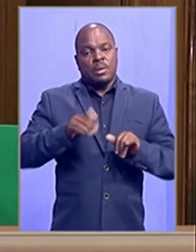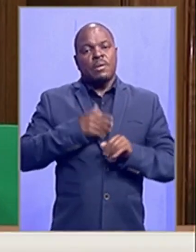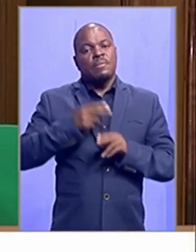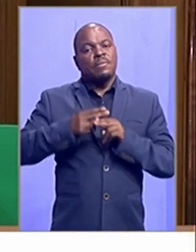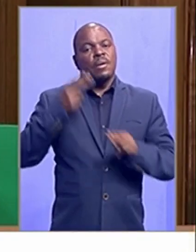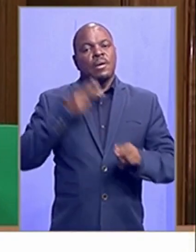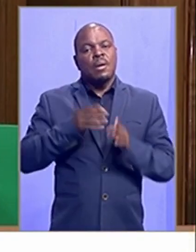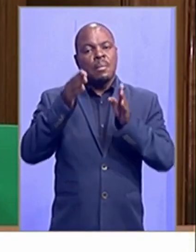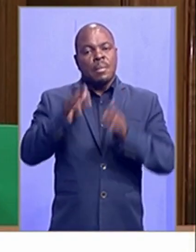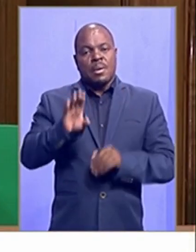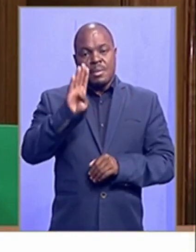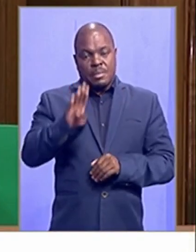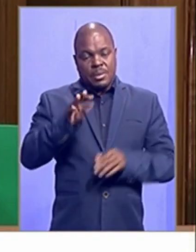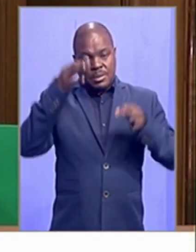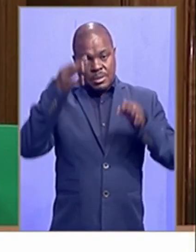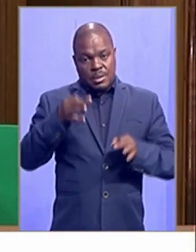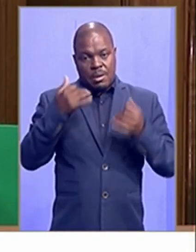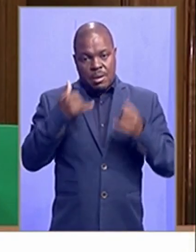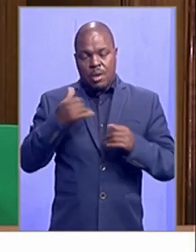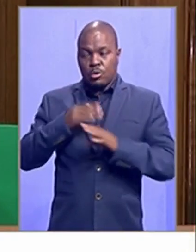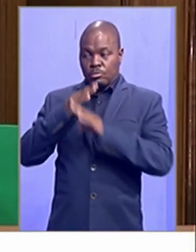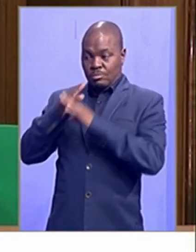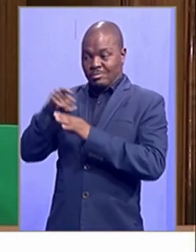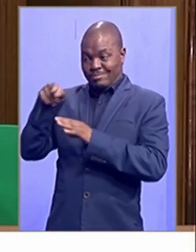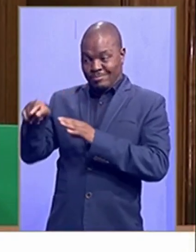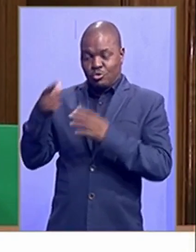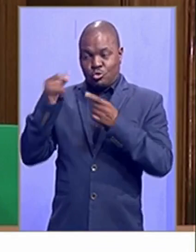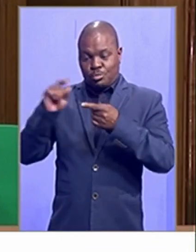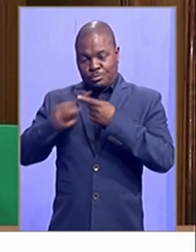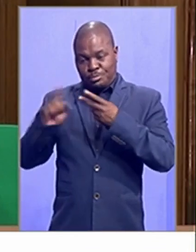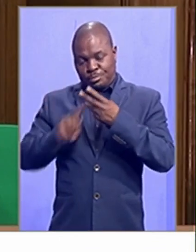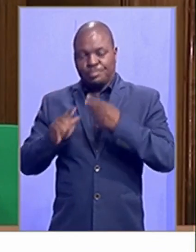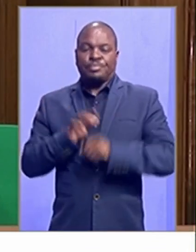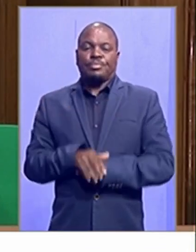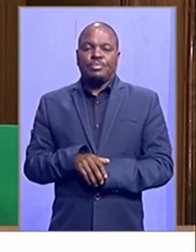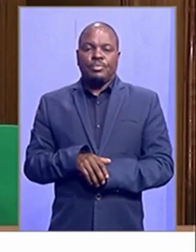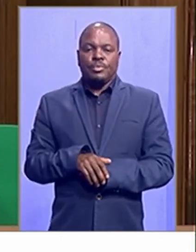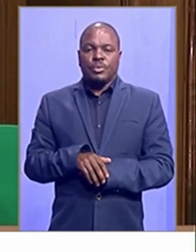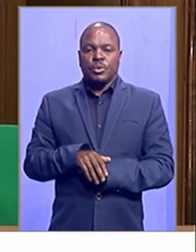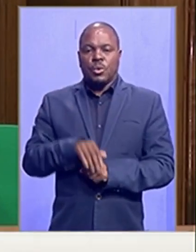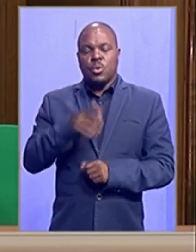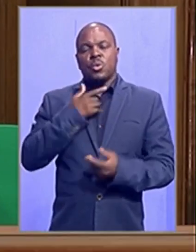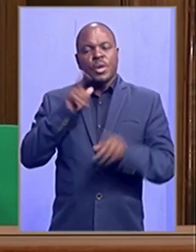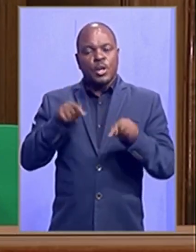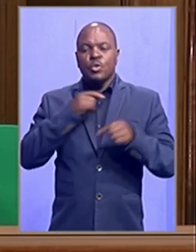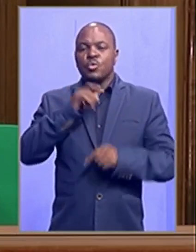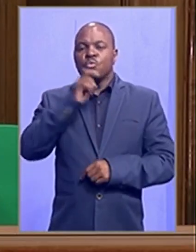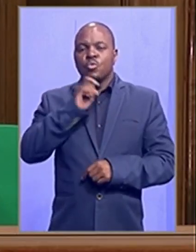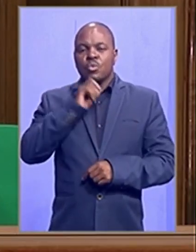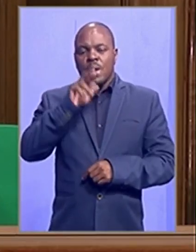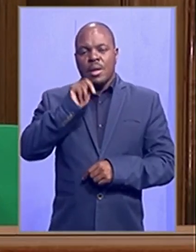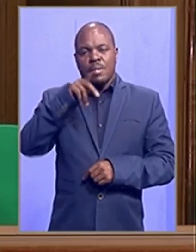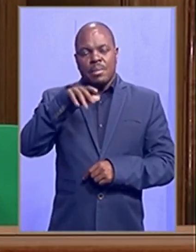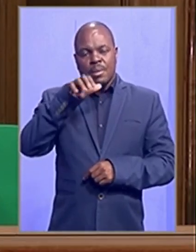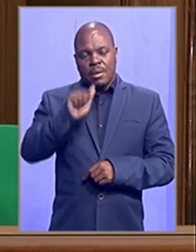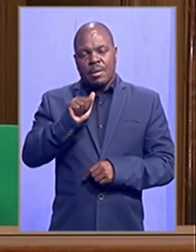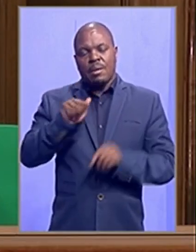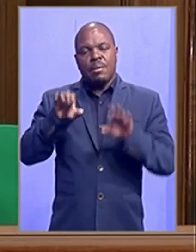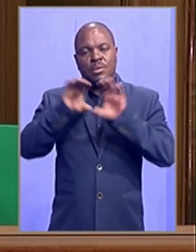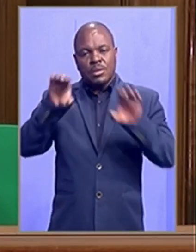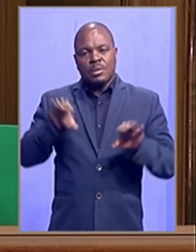the first respondent is interdicted from taking any further steps to give effect to the nolli prosequi certificates of 21